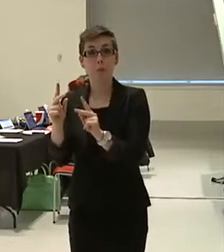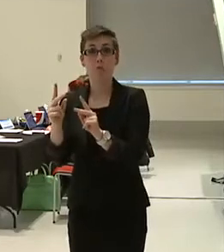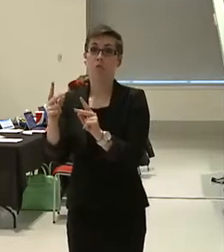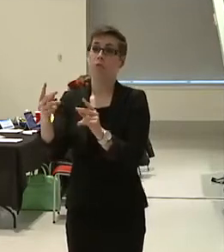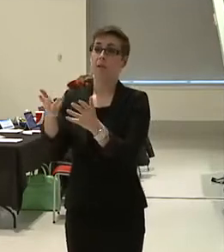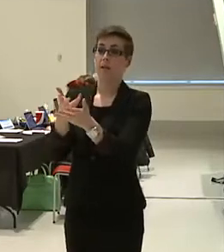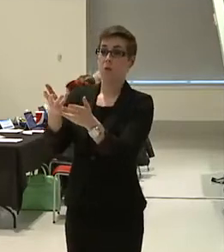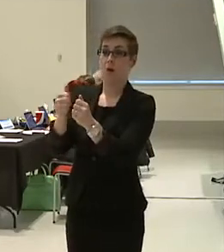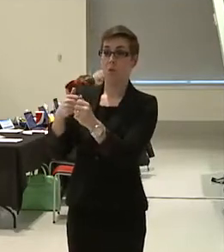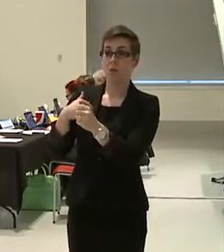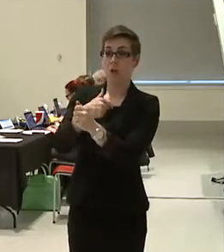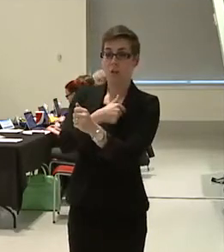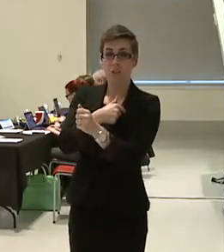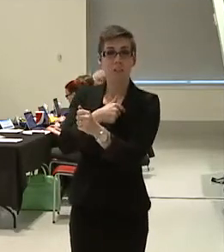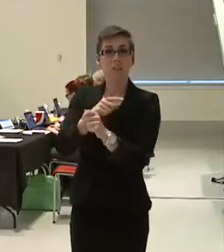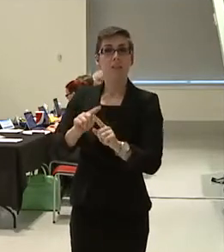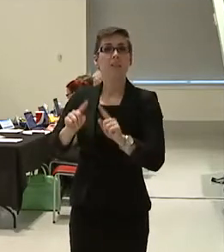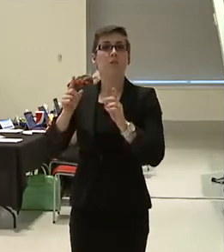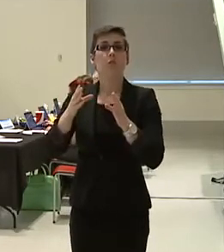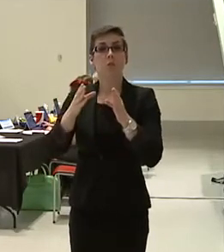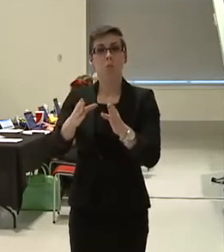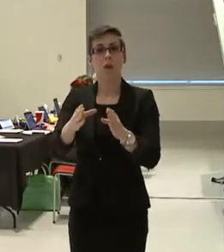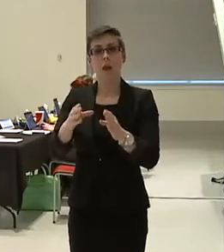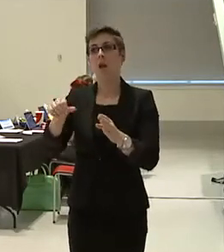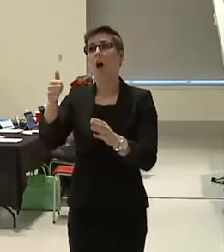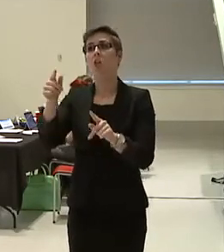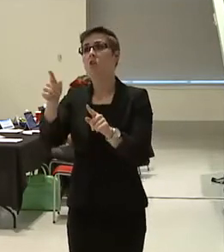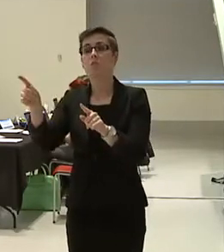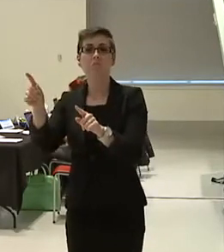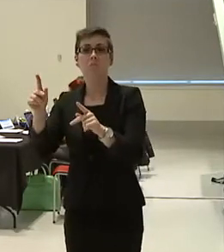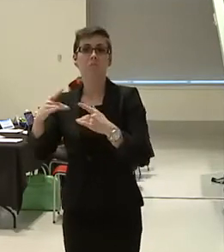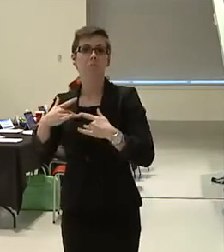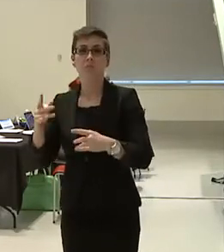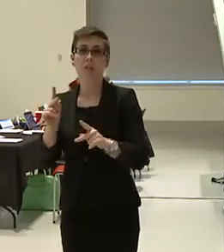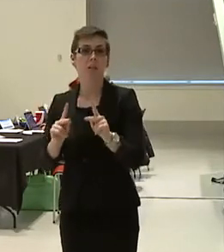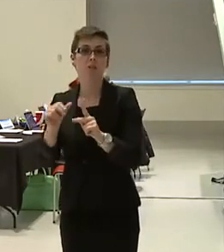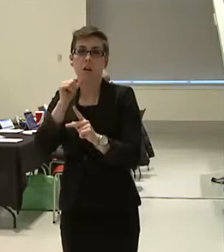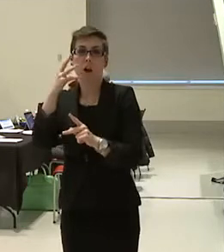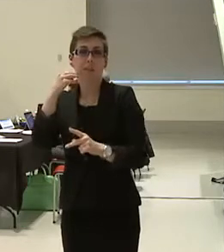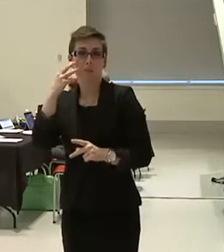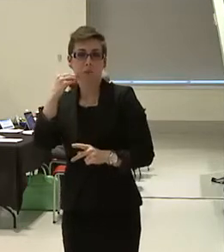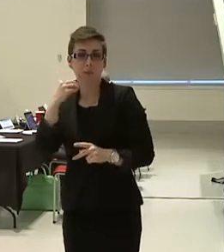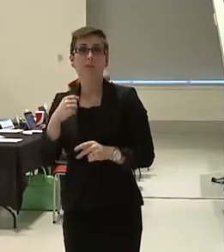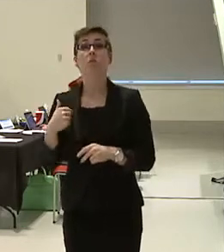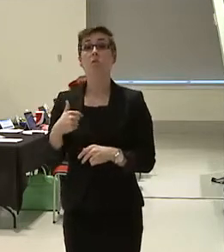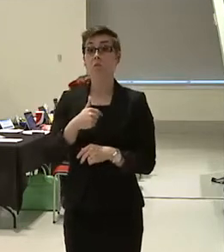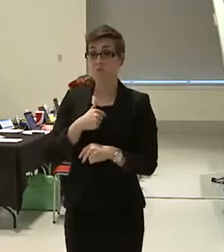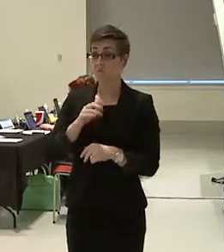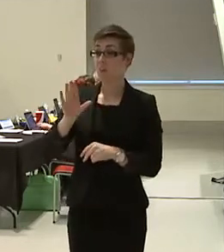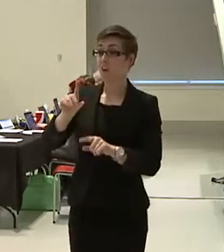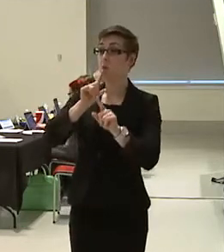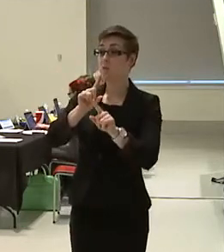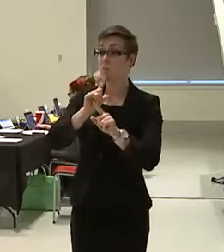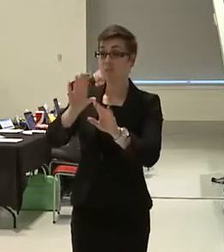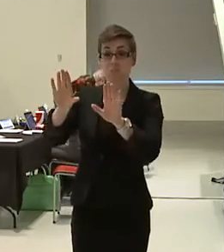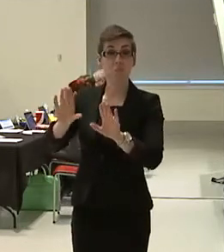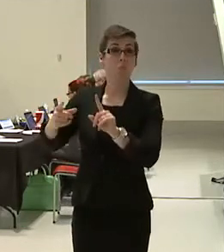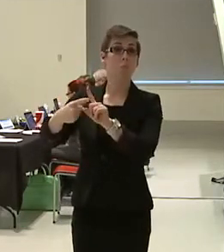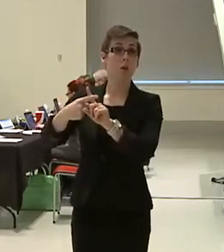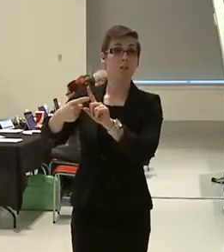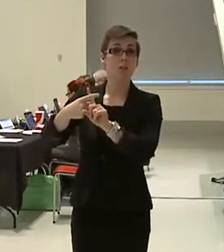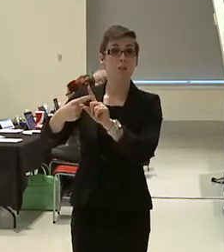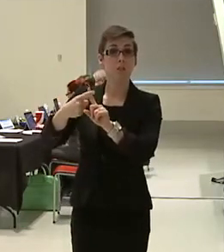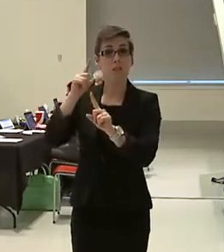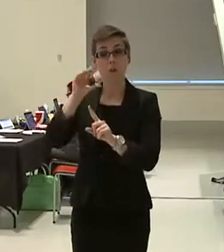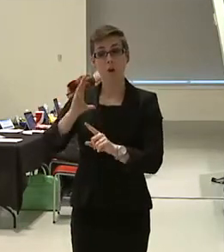the public almost never gets. We consistently receive responses, great responses, positive responses, to our